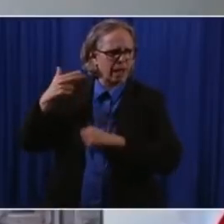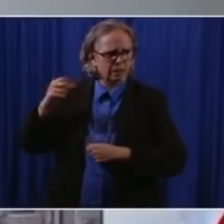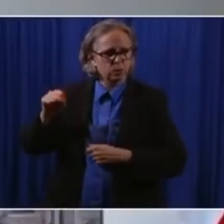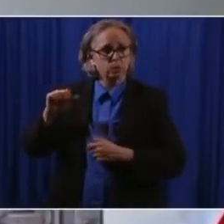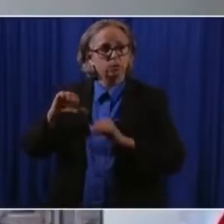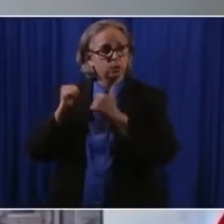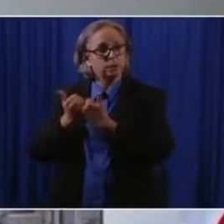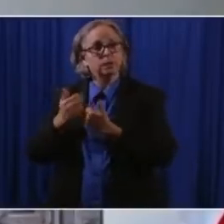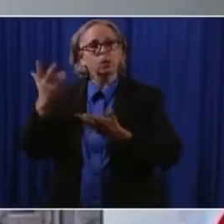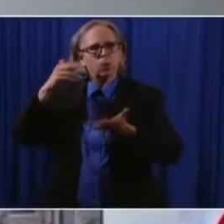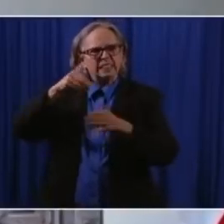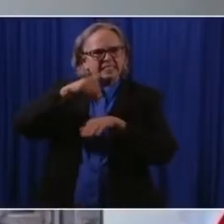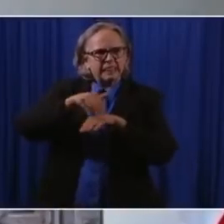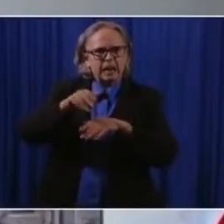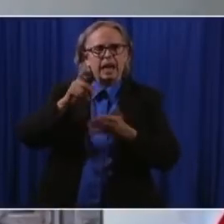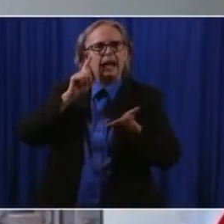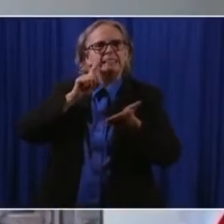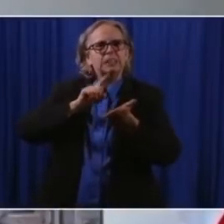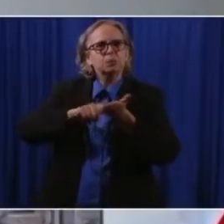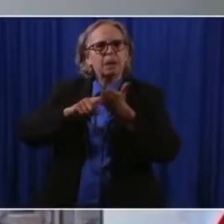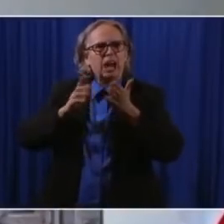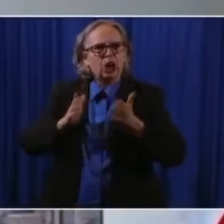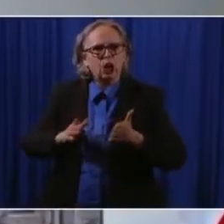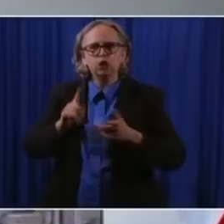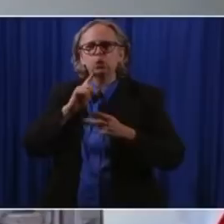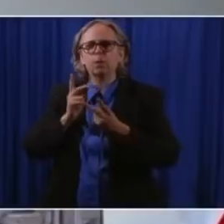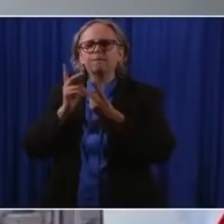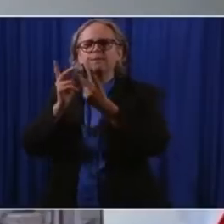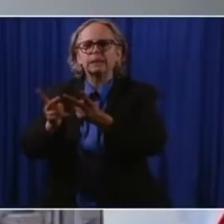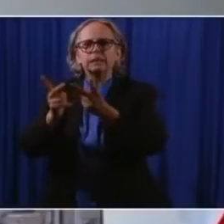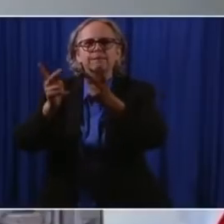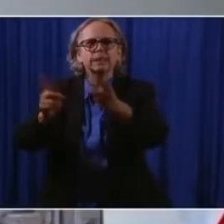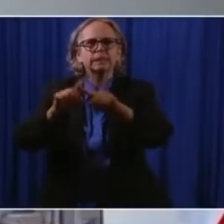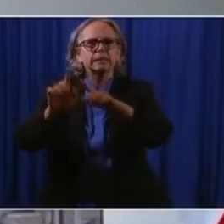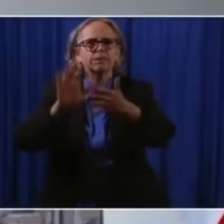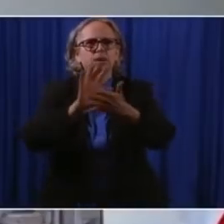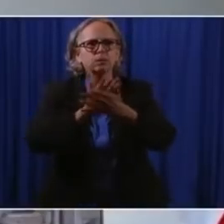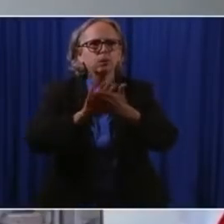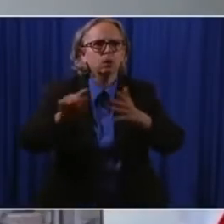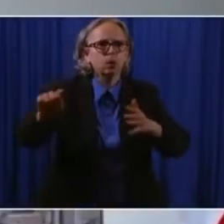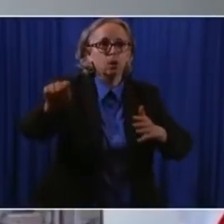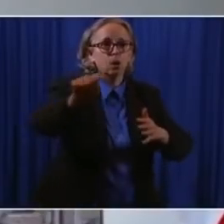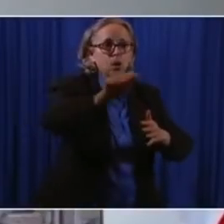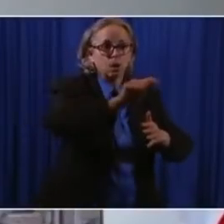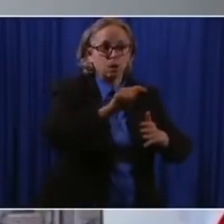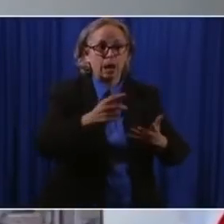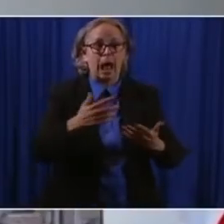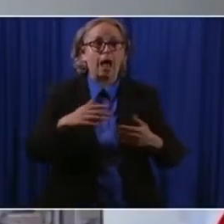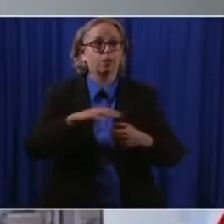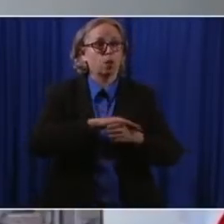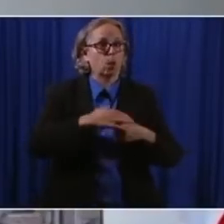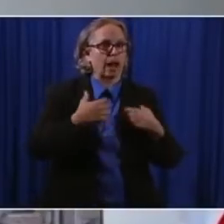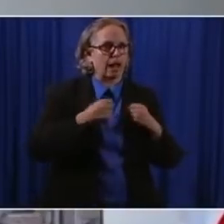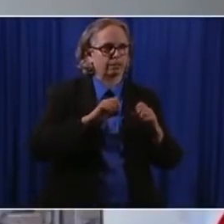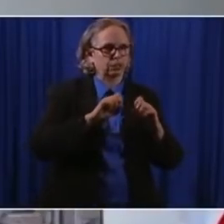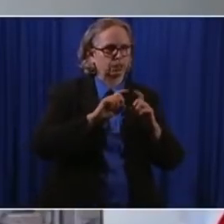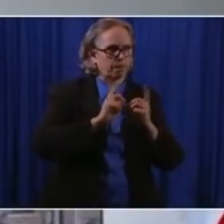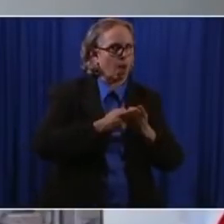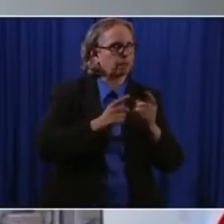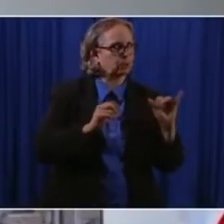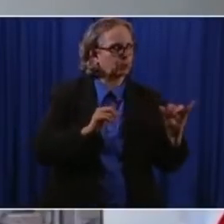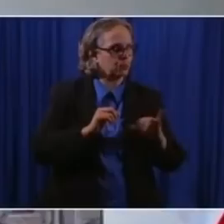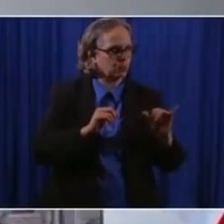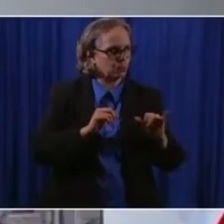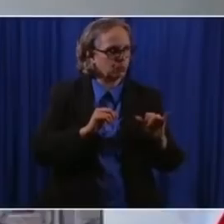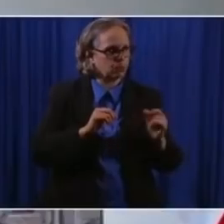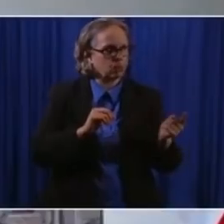Association, because certainly a local health department has this authority. But the extra incentive here, if you care about your student athlete